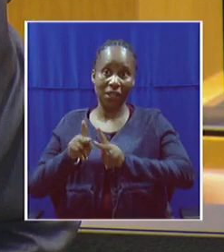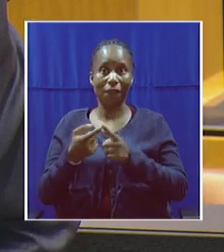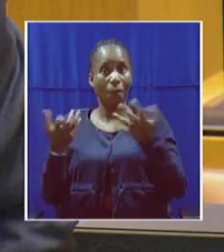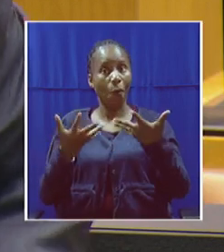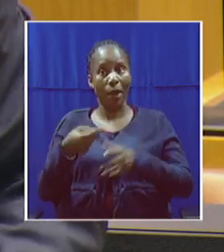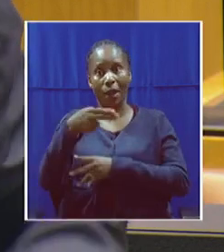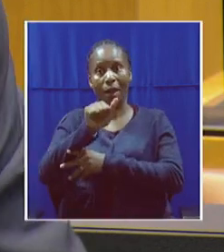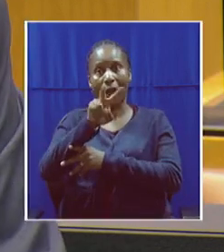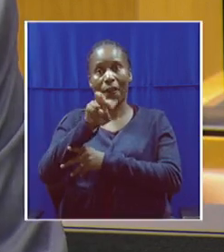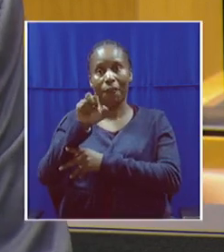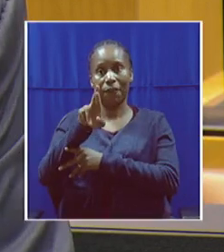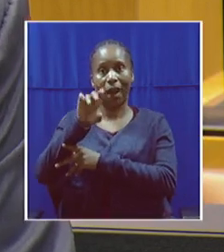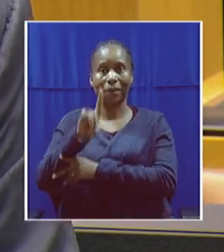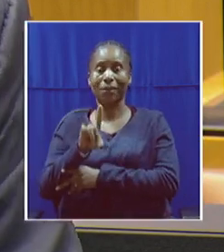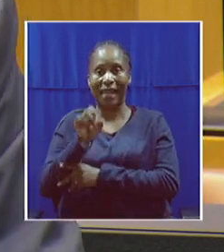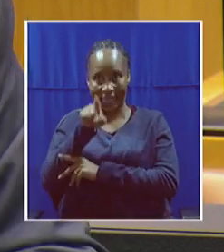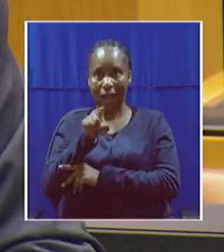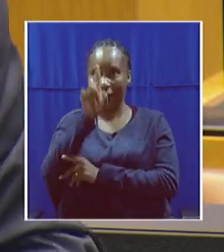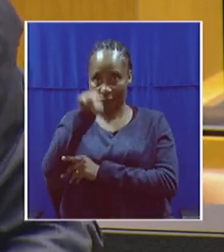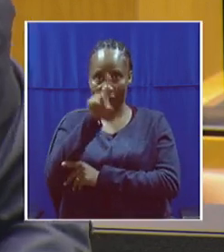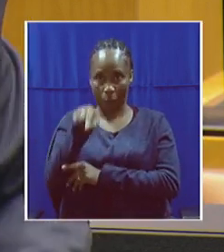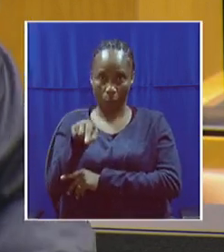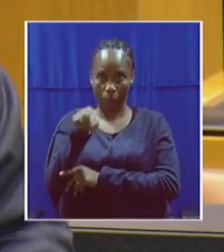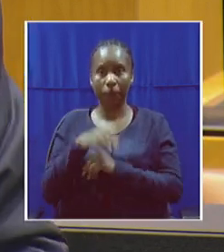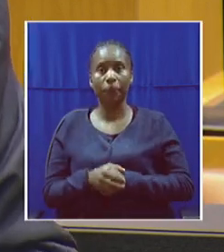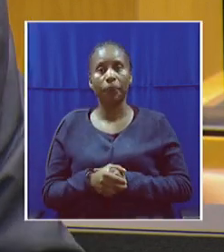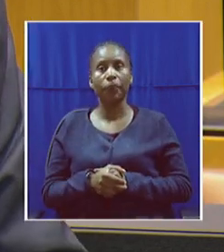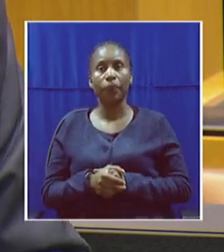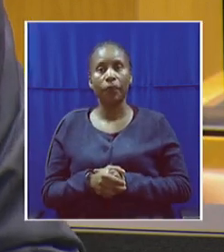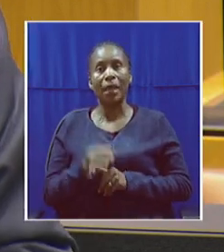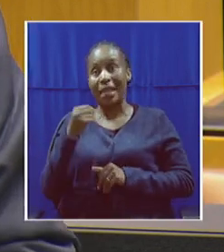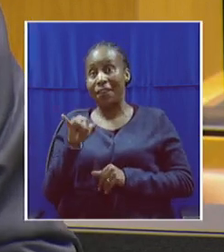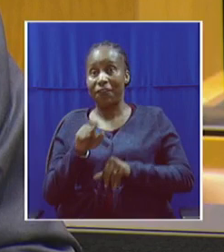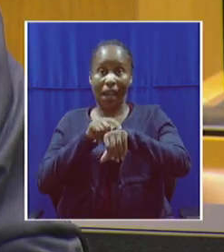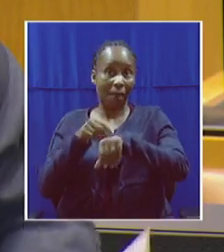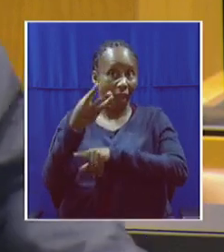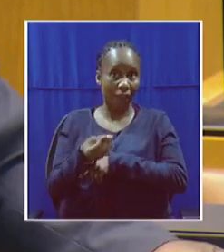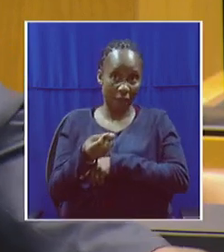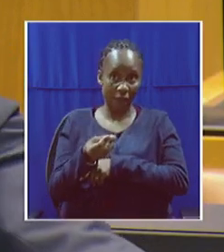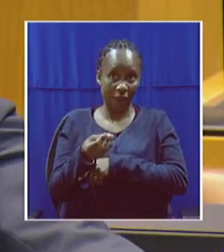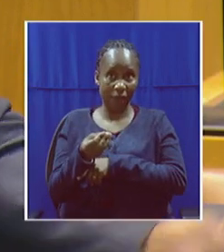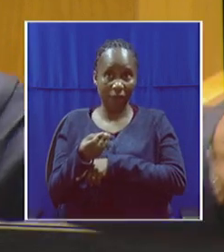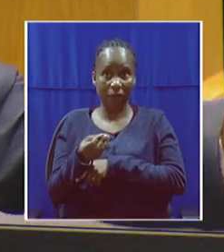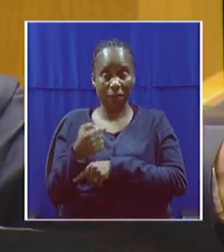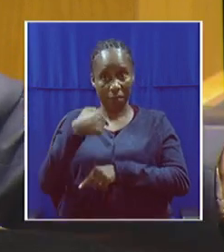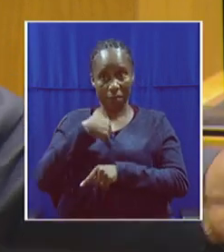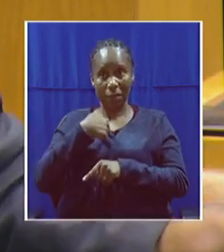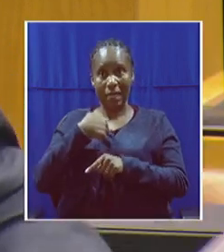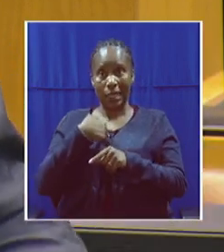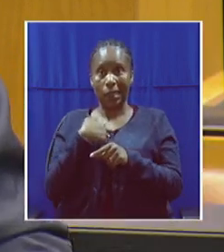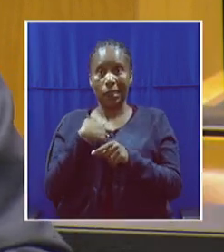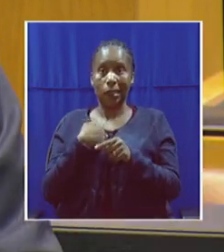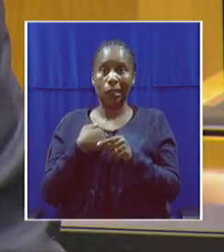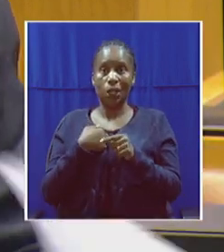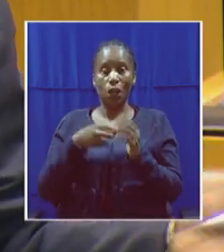false now I uh if we have time I wanted to read the